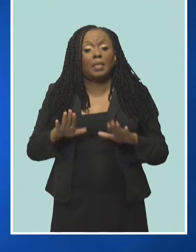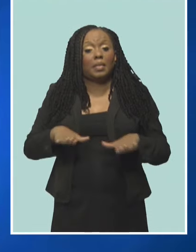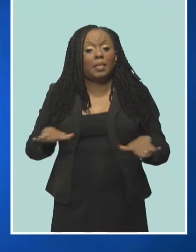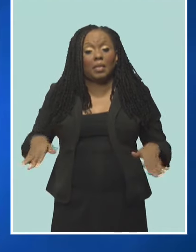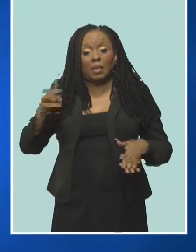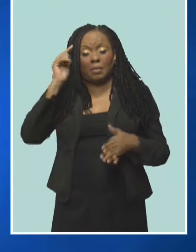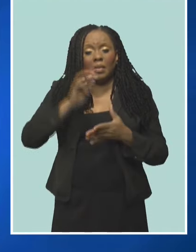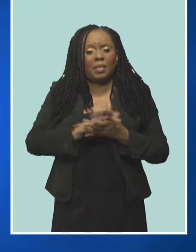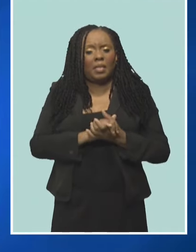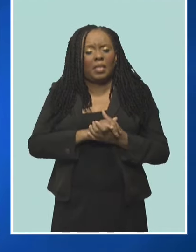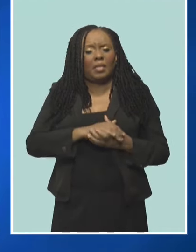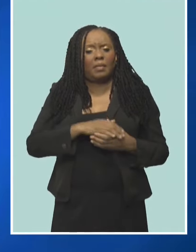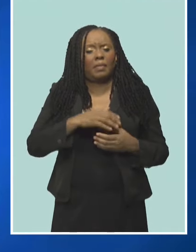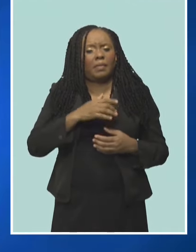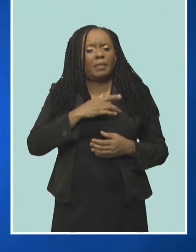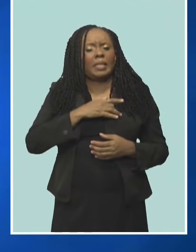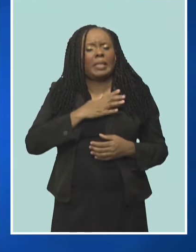alive.